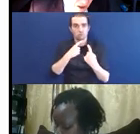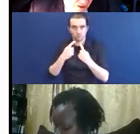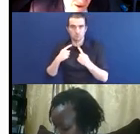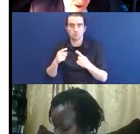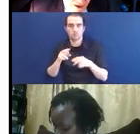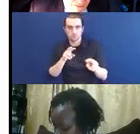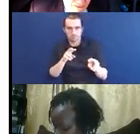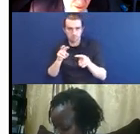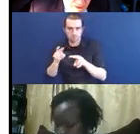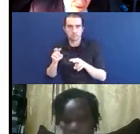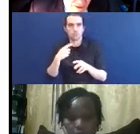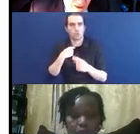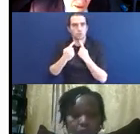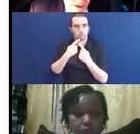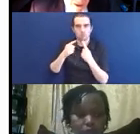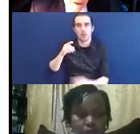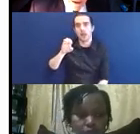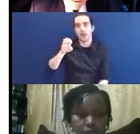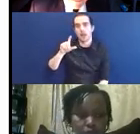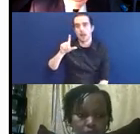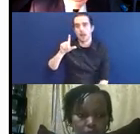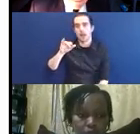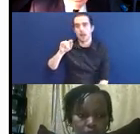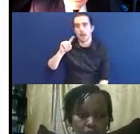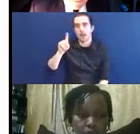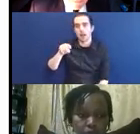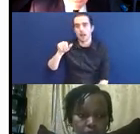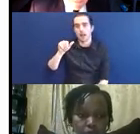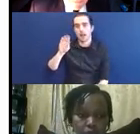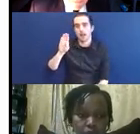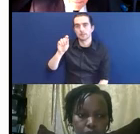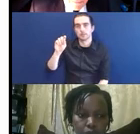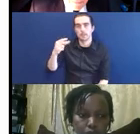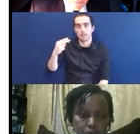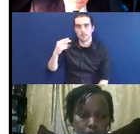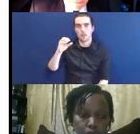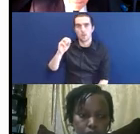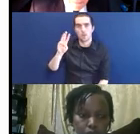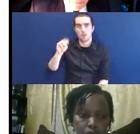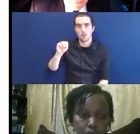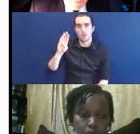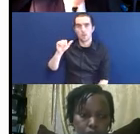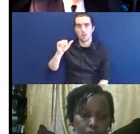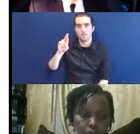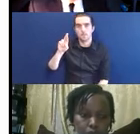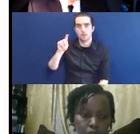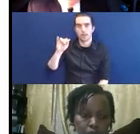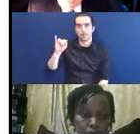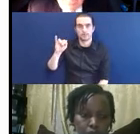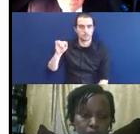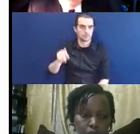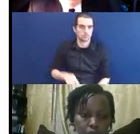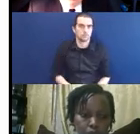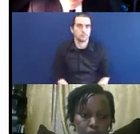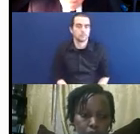Okay, I'll just get it up. Okay. currently I work